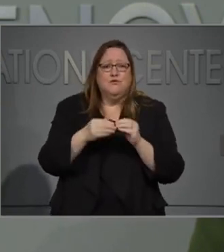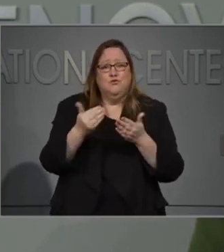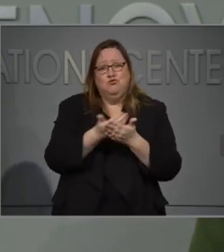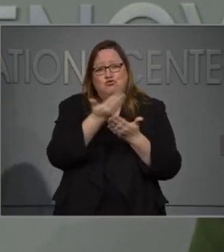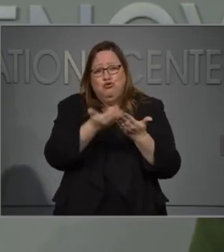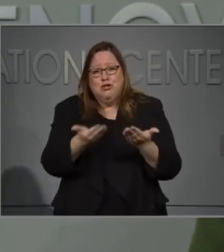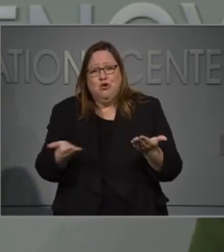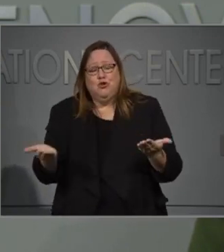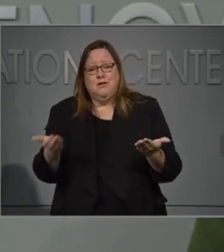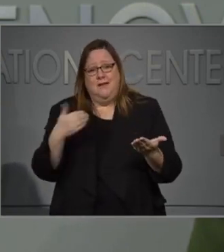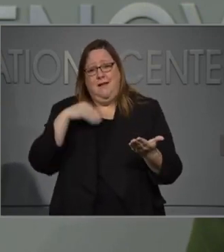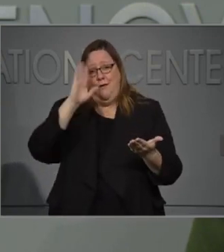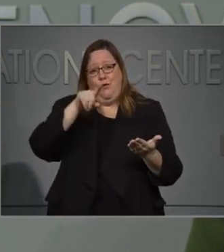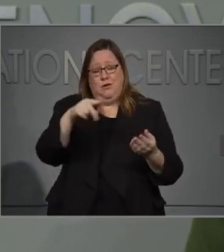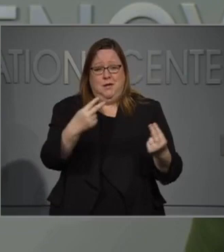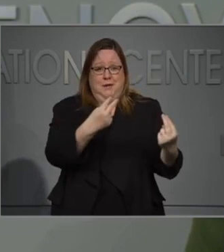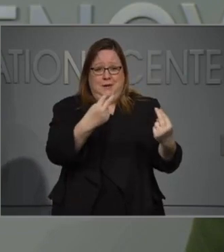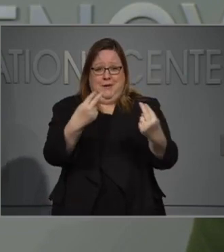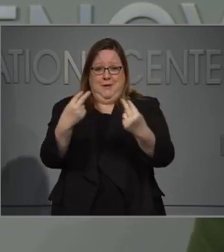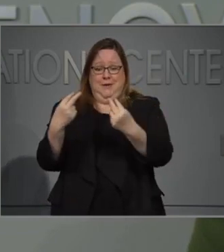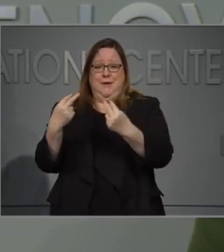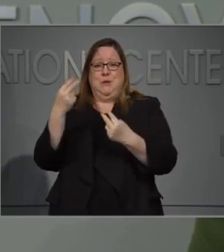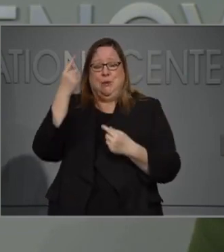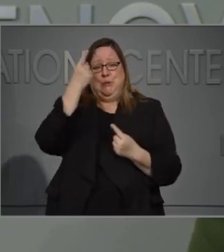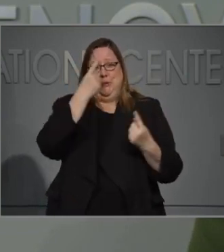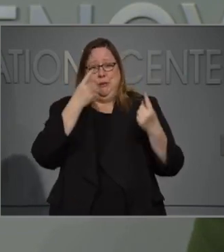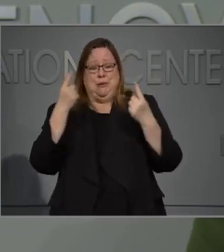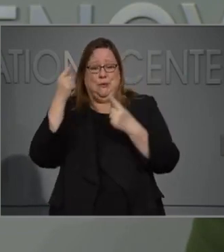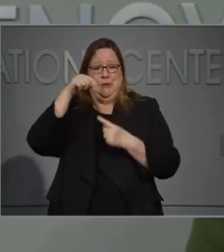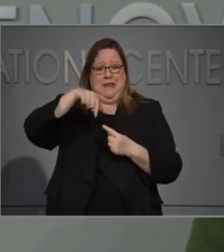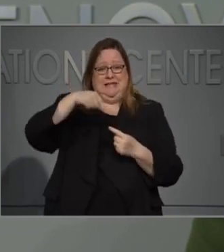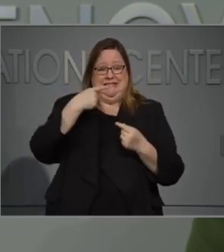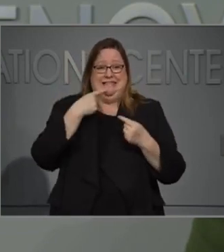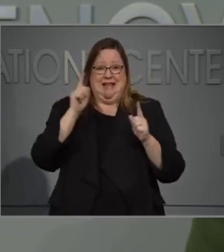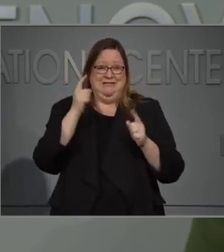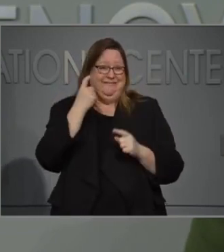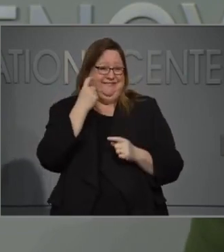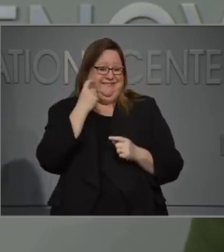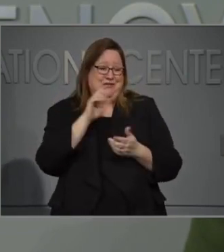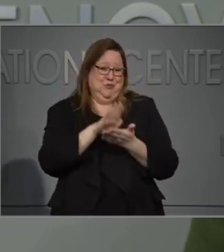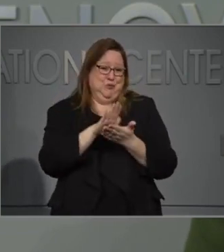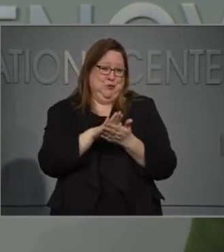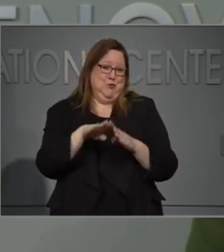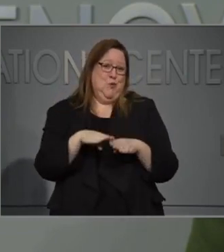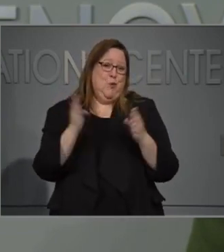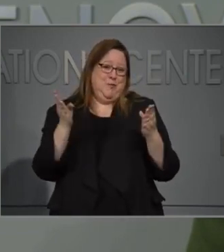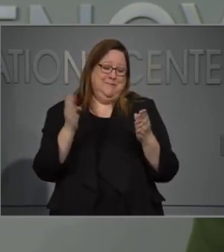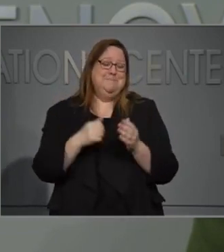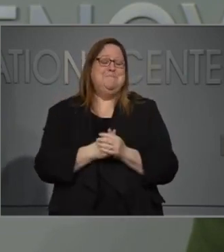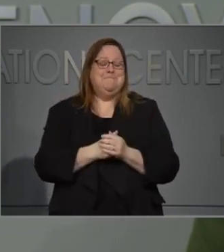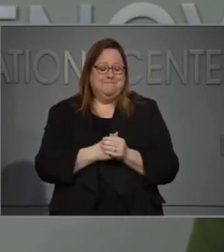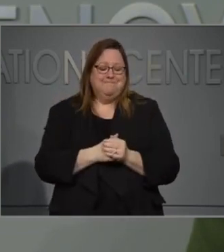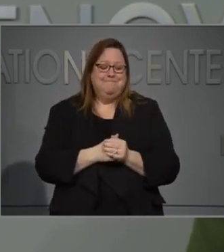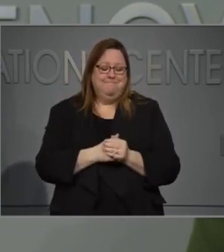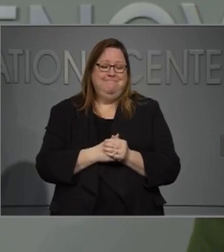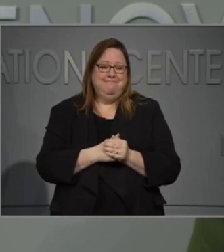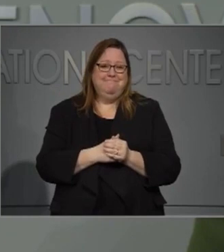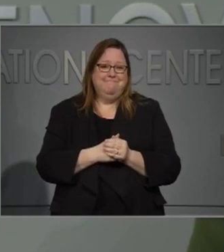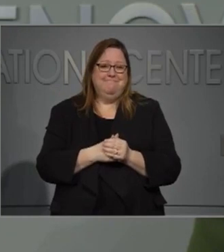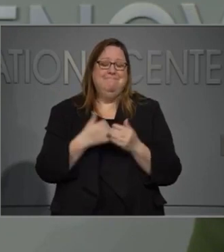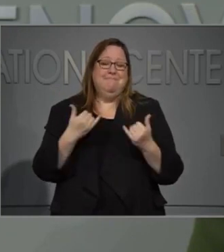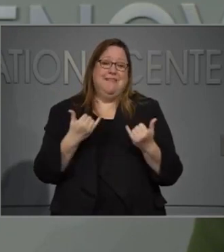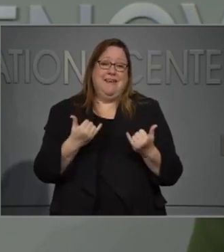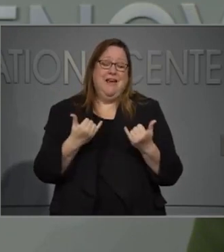the state are thinking about this week's announcement about school reopening. This is a stressful time where there are